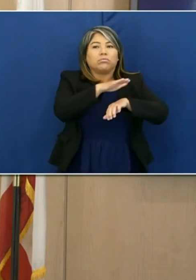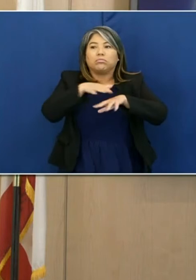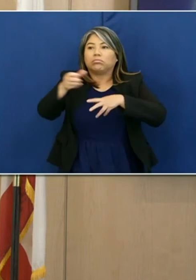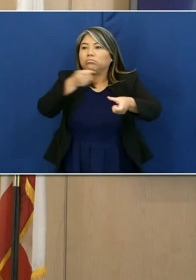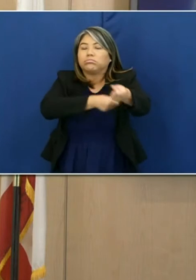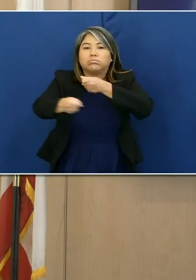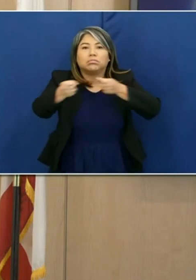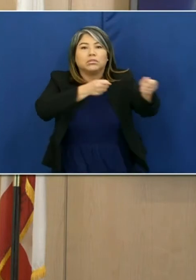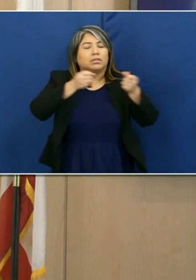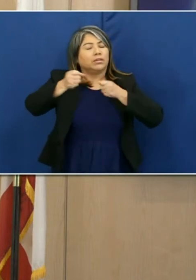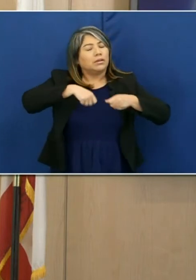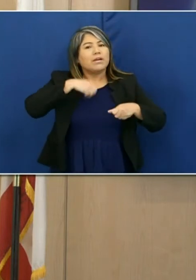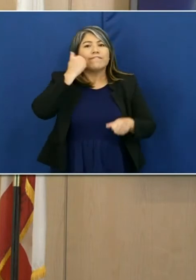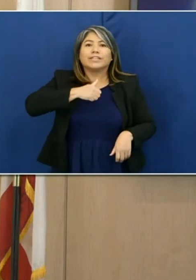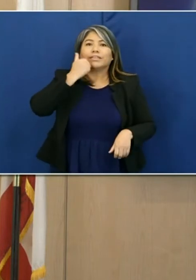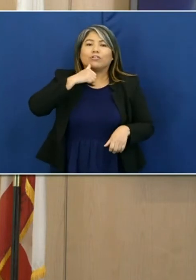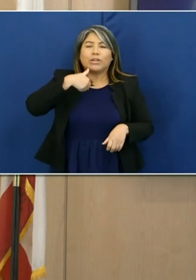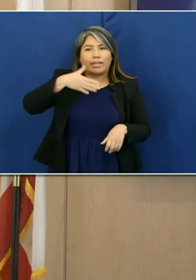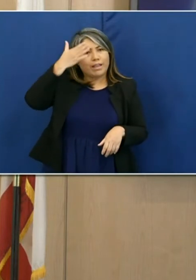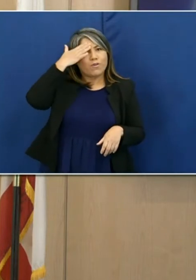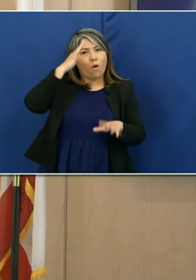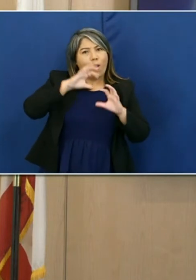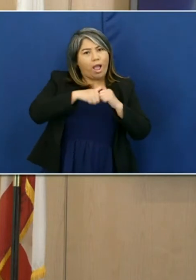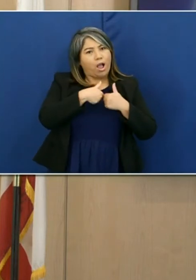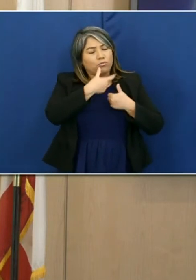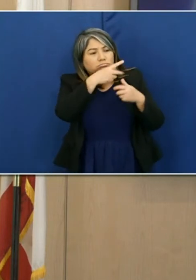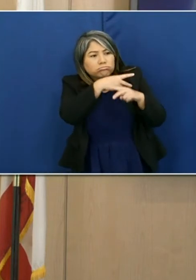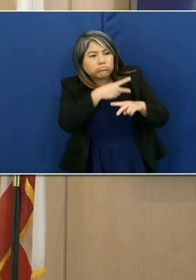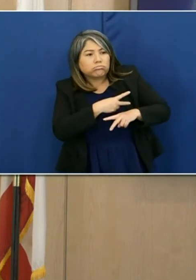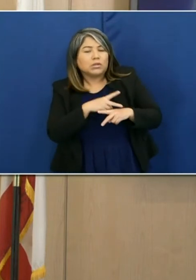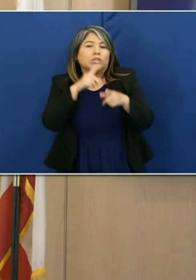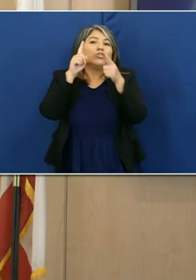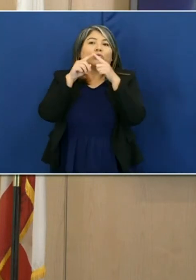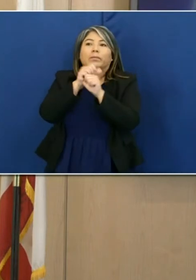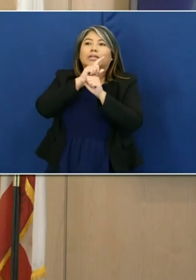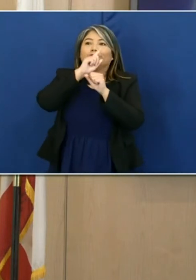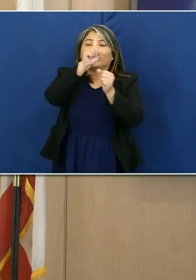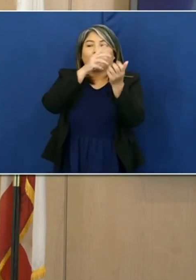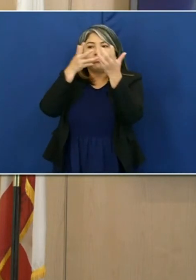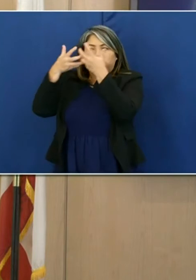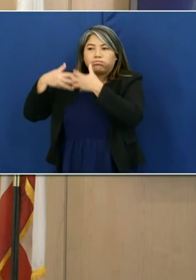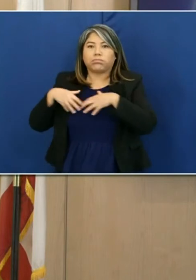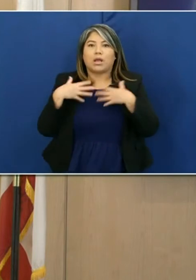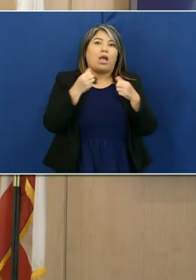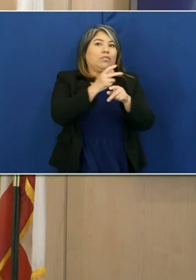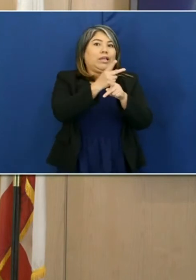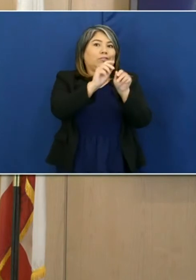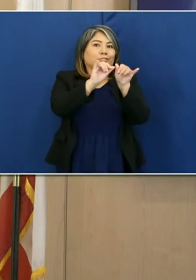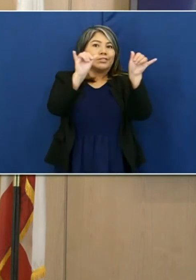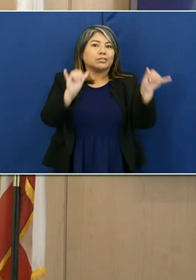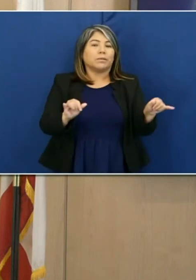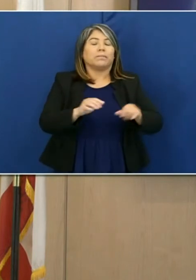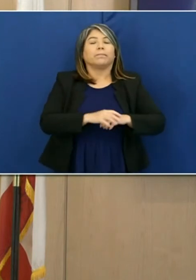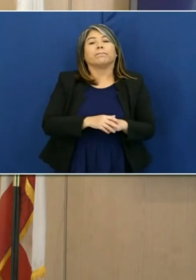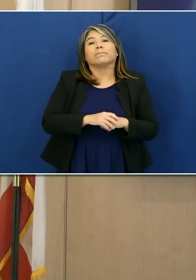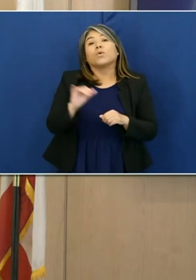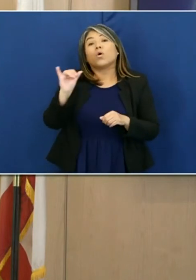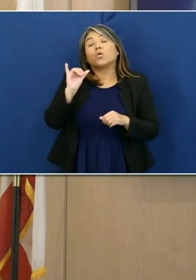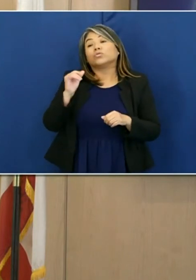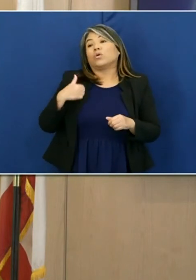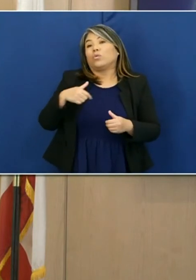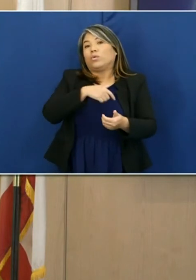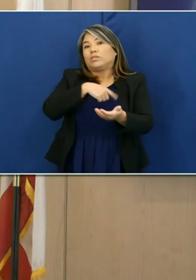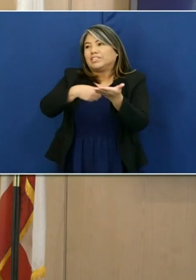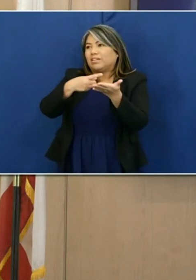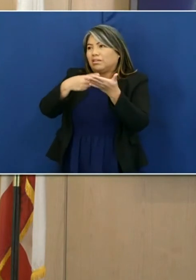series of steps every single day designed to do everything we can to ensure the continuity of our healthcare system. And as has also been discussed, the state